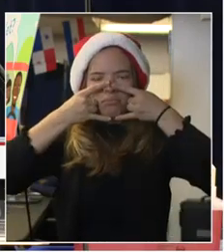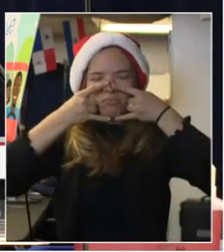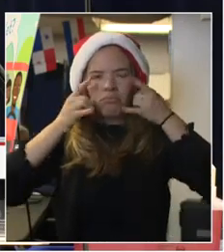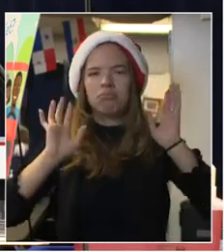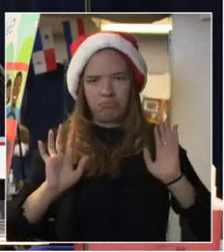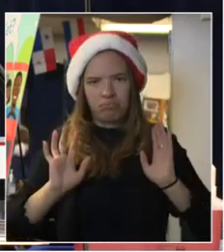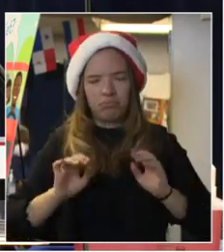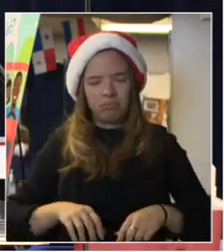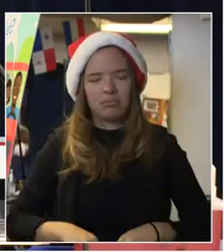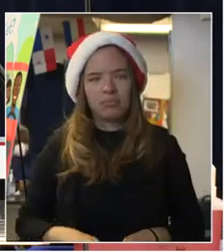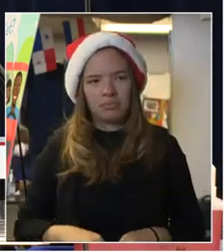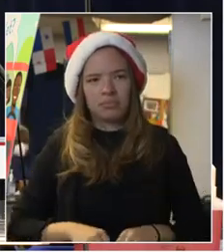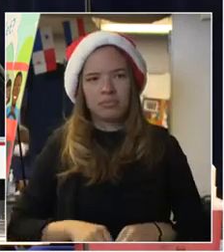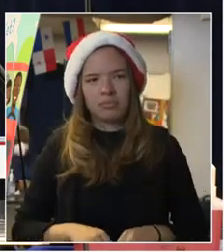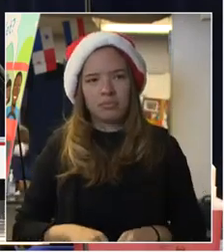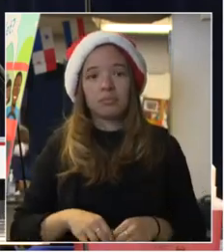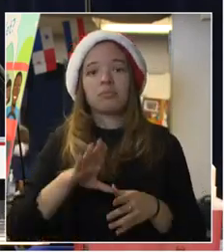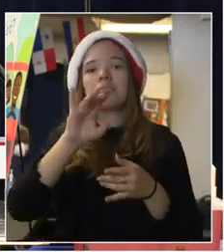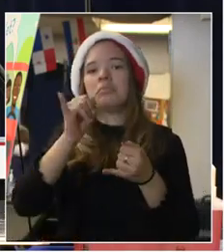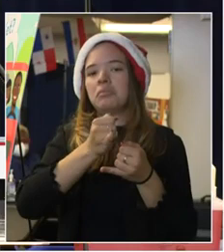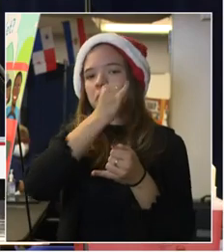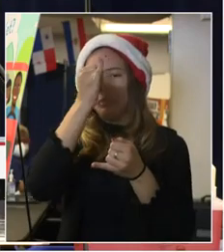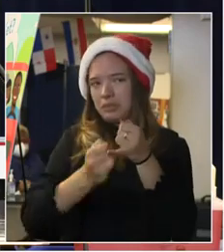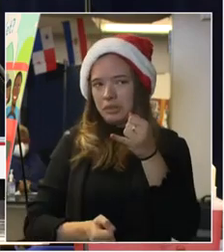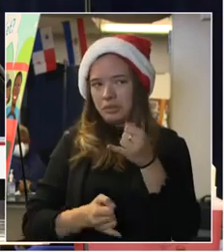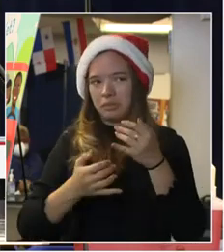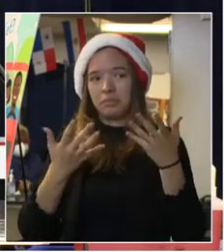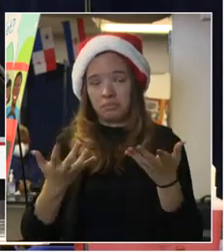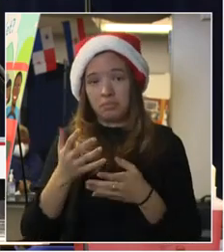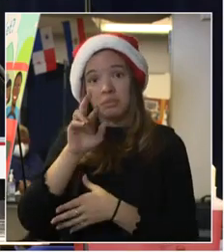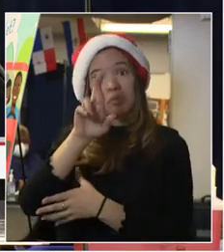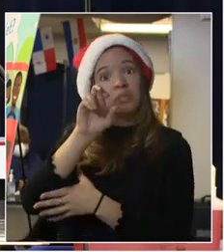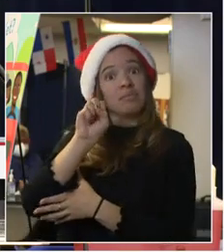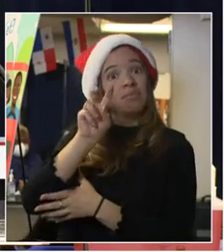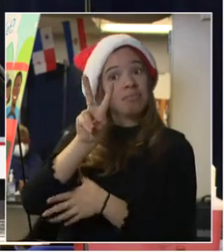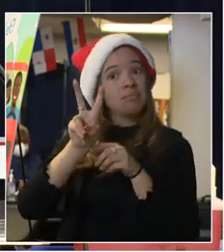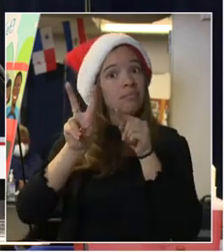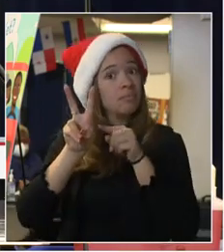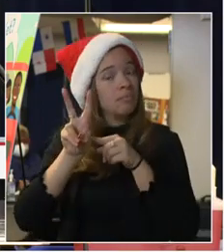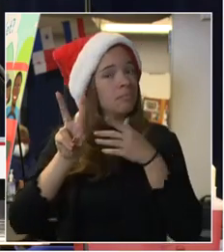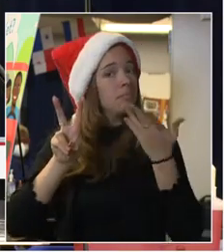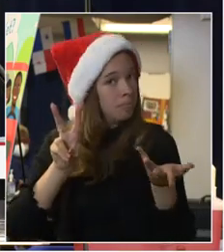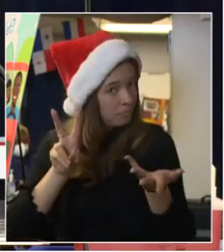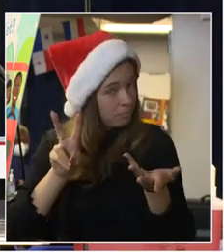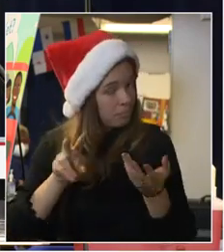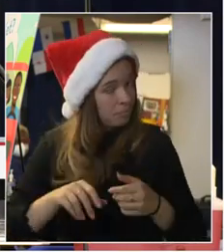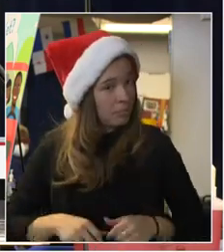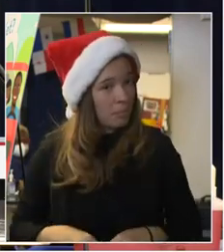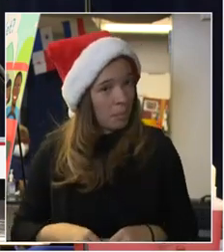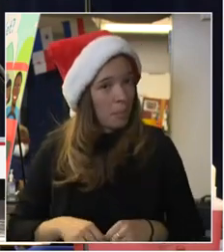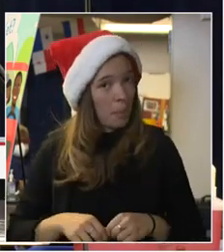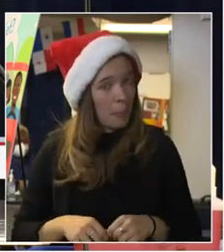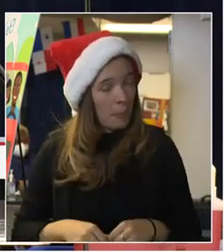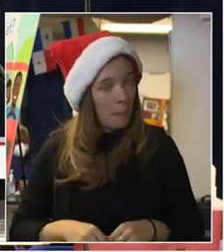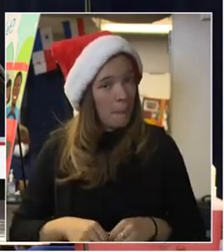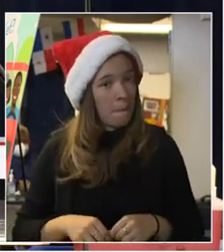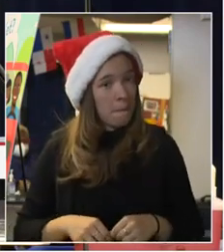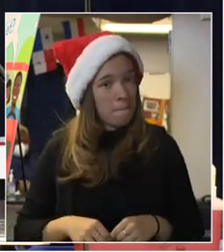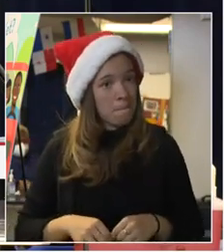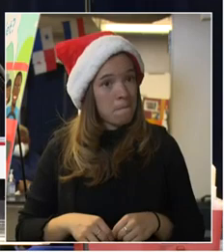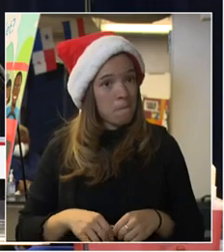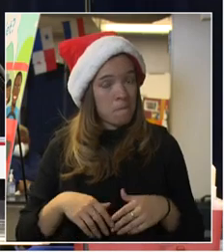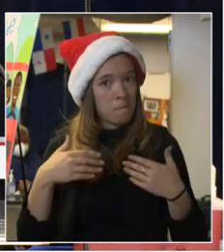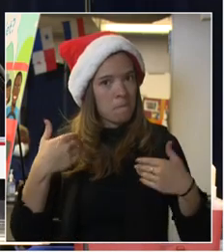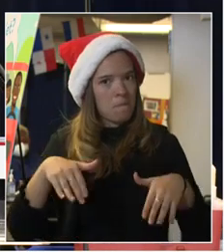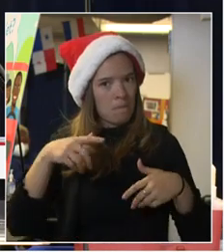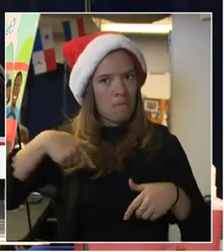talk about RSV, that virus. There have been heightened awareness of RSV,